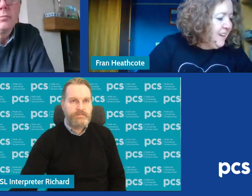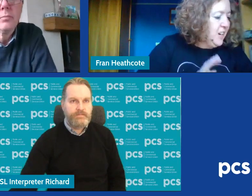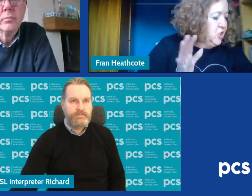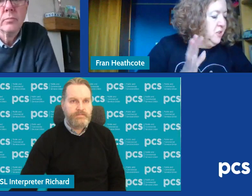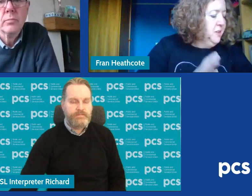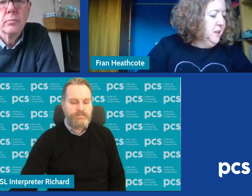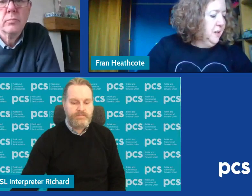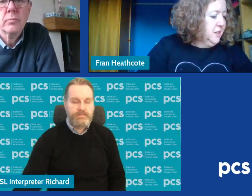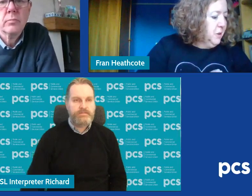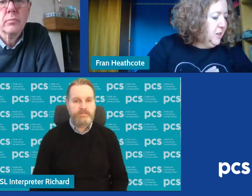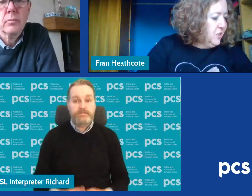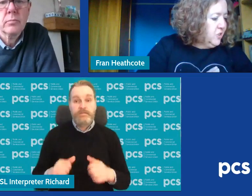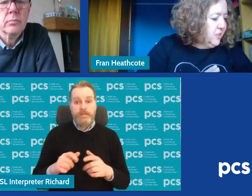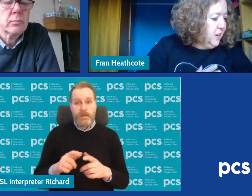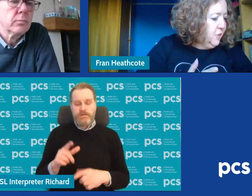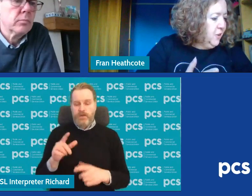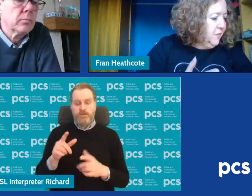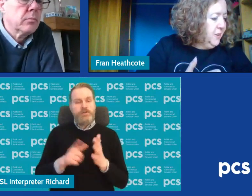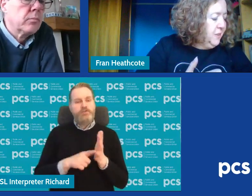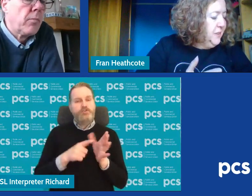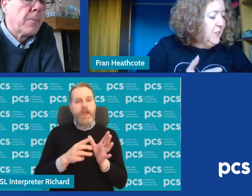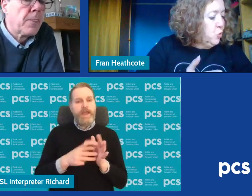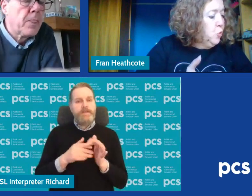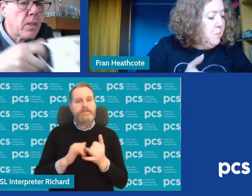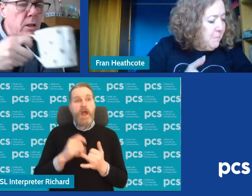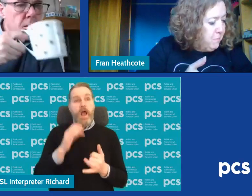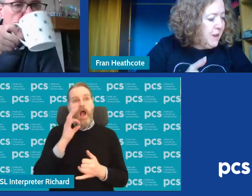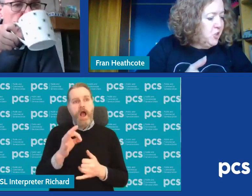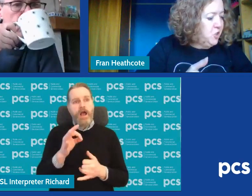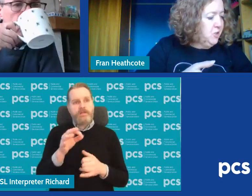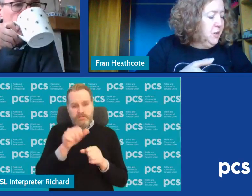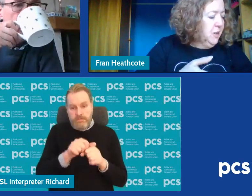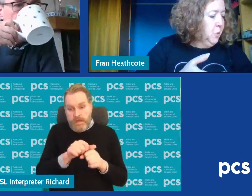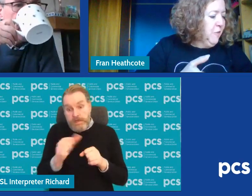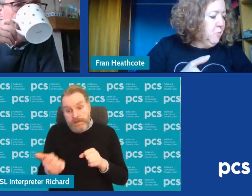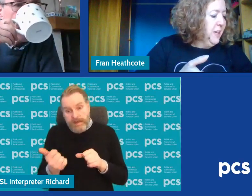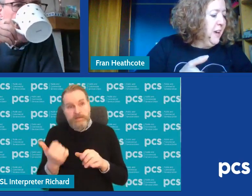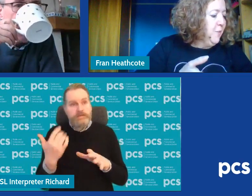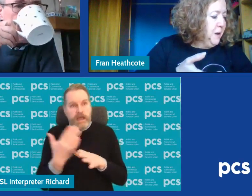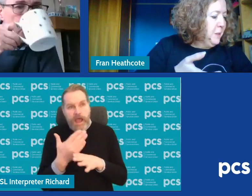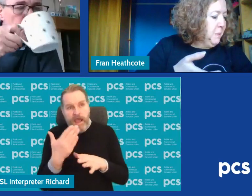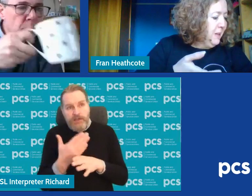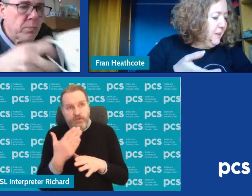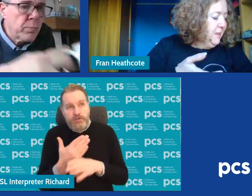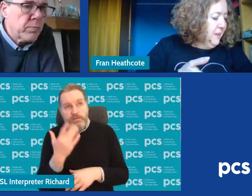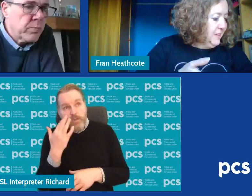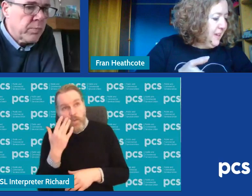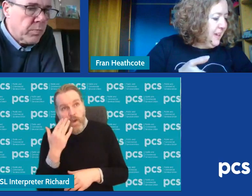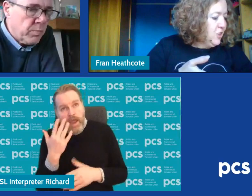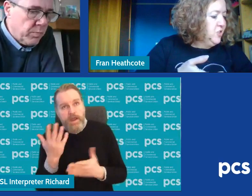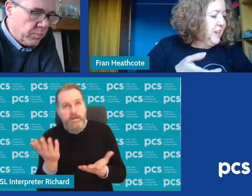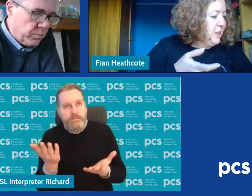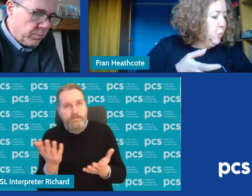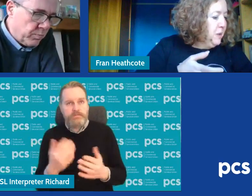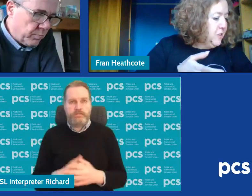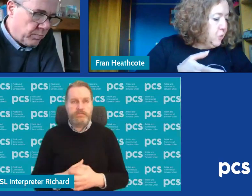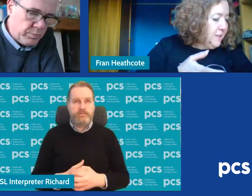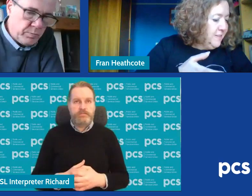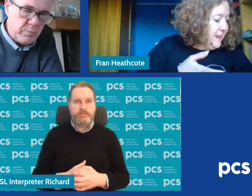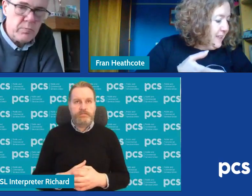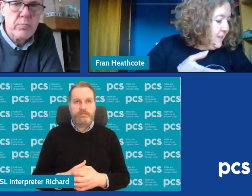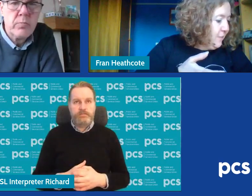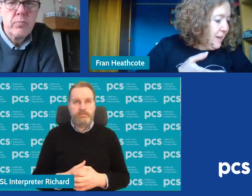the next action? As Mark has just covered off, the next all-member action with everybody covered by the ballot taking action together will be